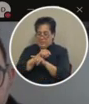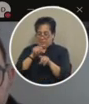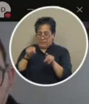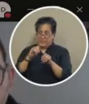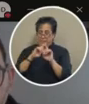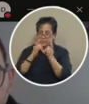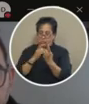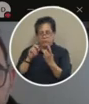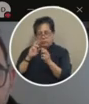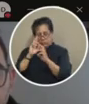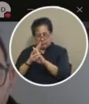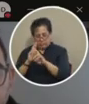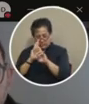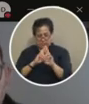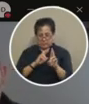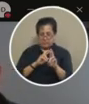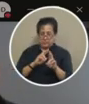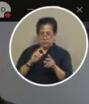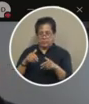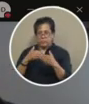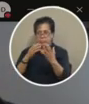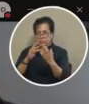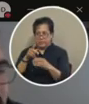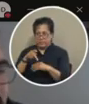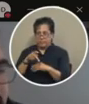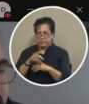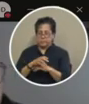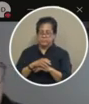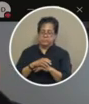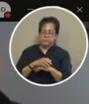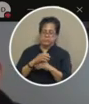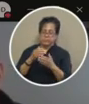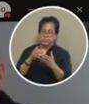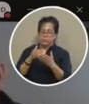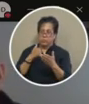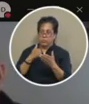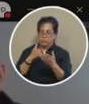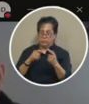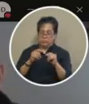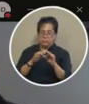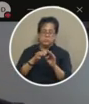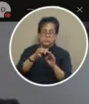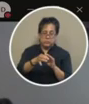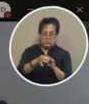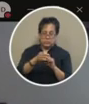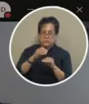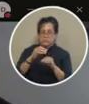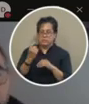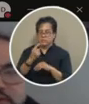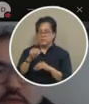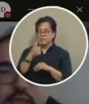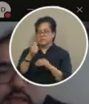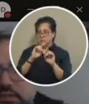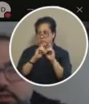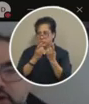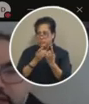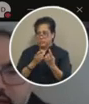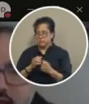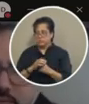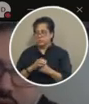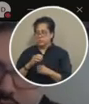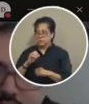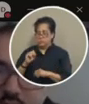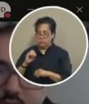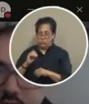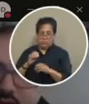that we'd have the respect for our colleagues to bring that up before trying to postpone items in other people's districts. And